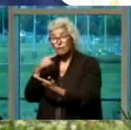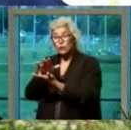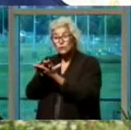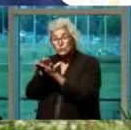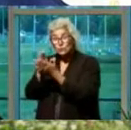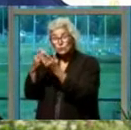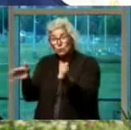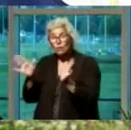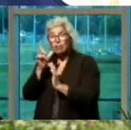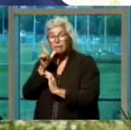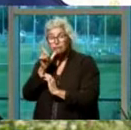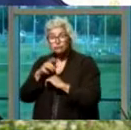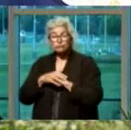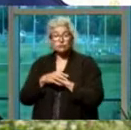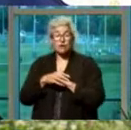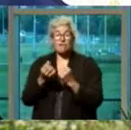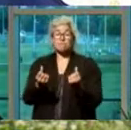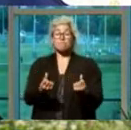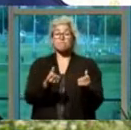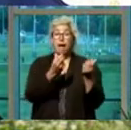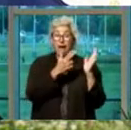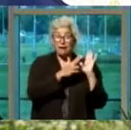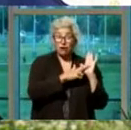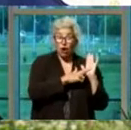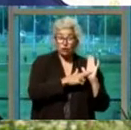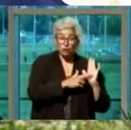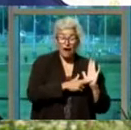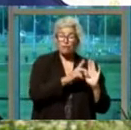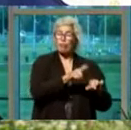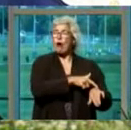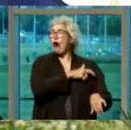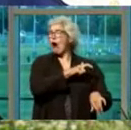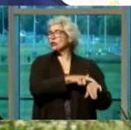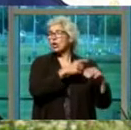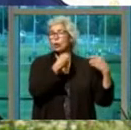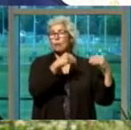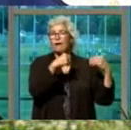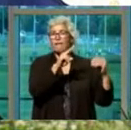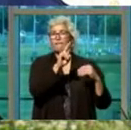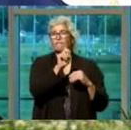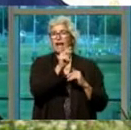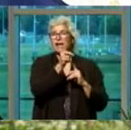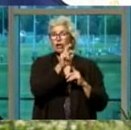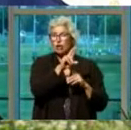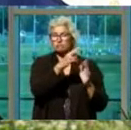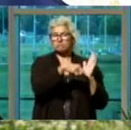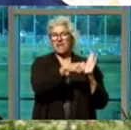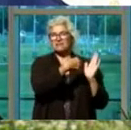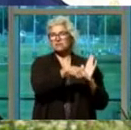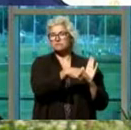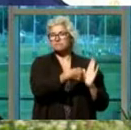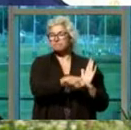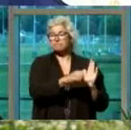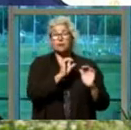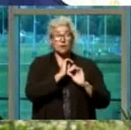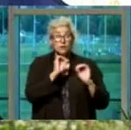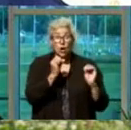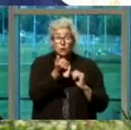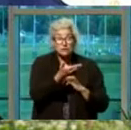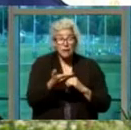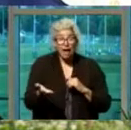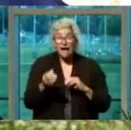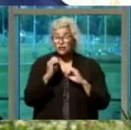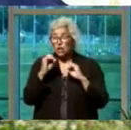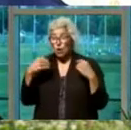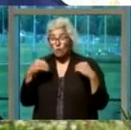meals. Many contracts with long-term vendors are being canceled. Without supplies or vendors, schools